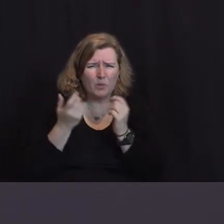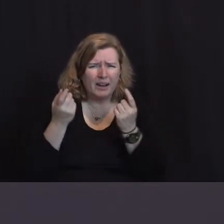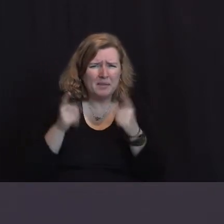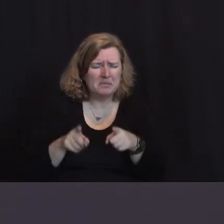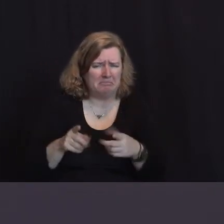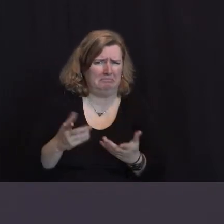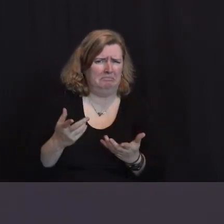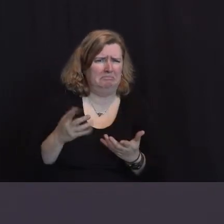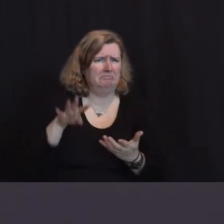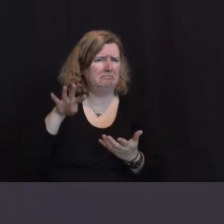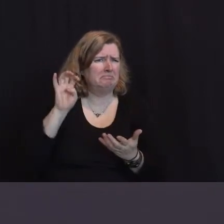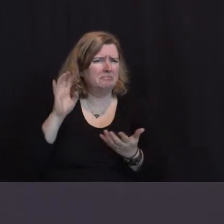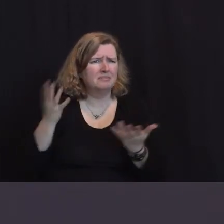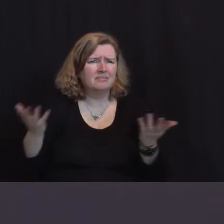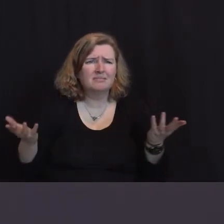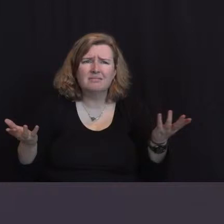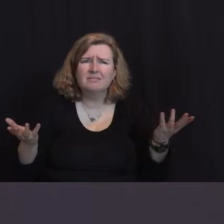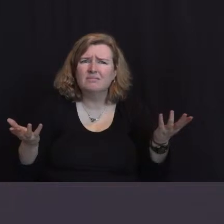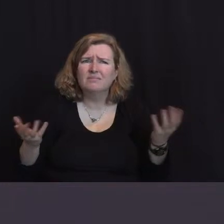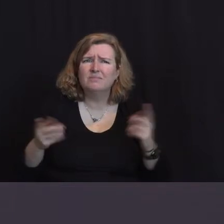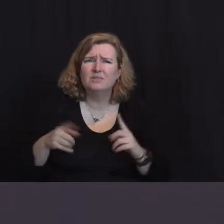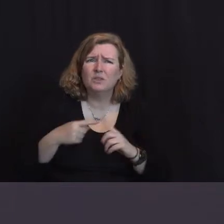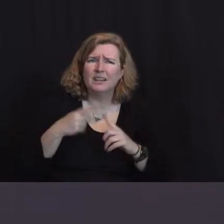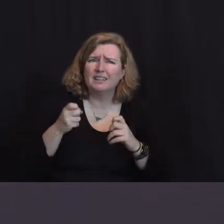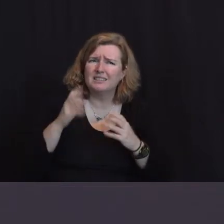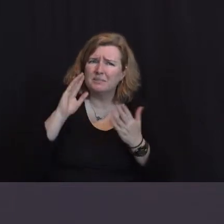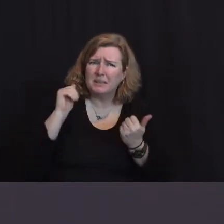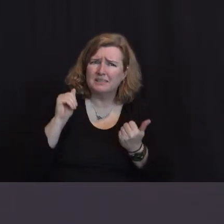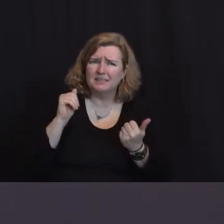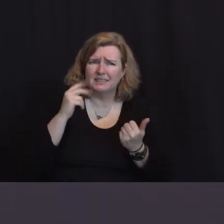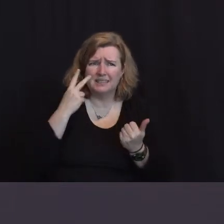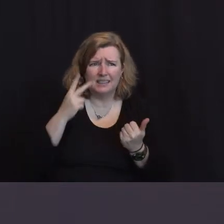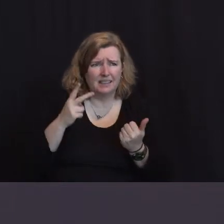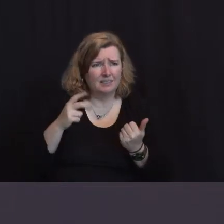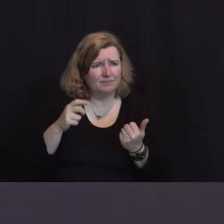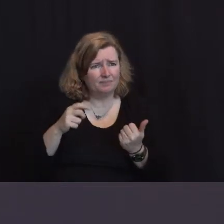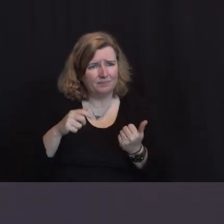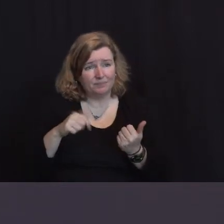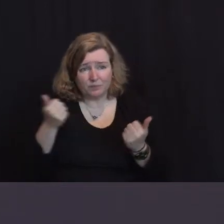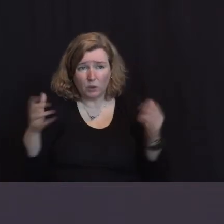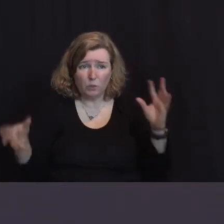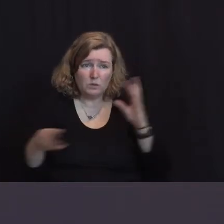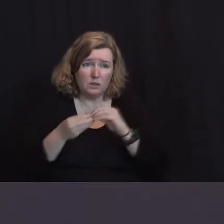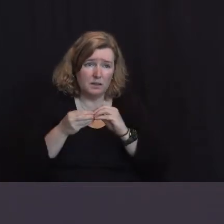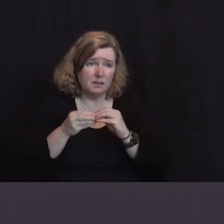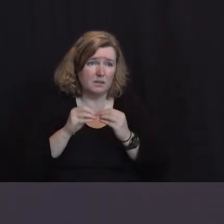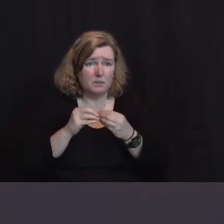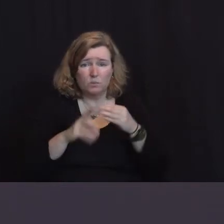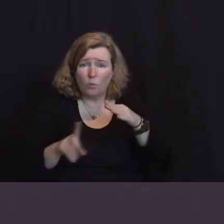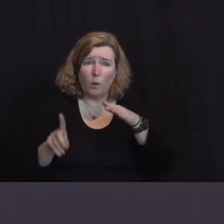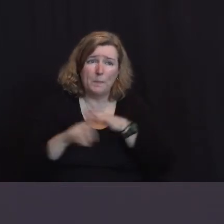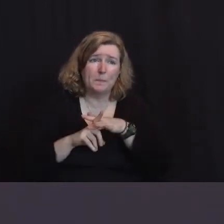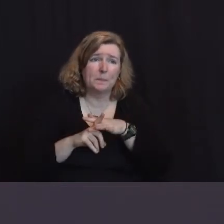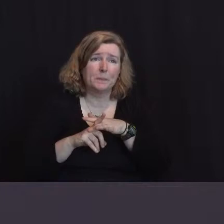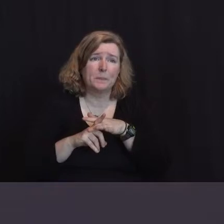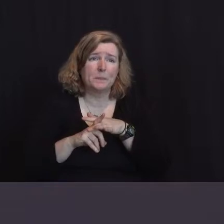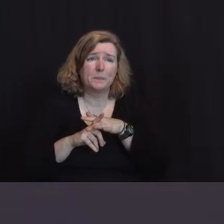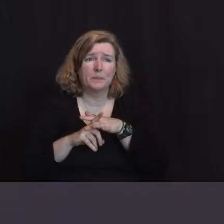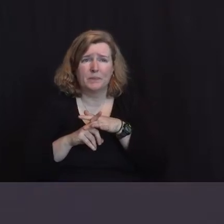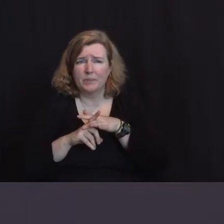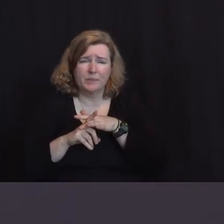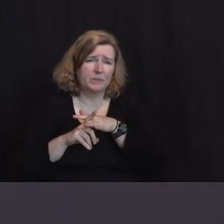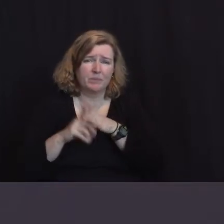2,650, when should we expect to see the other antigens reflected in the data? Okay, first of all, Brent, this is